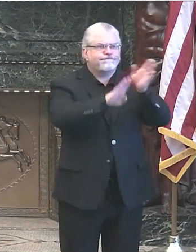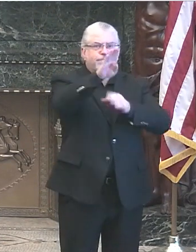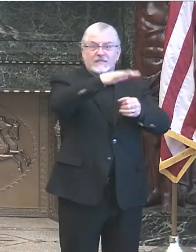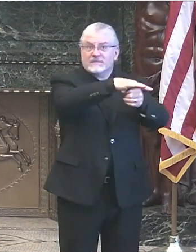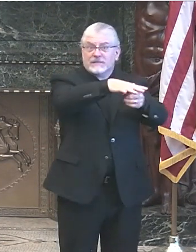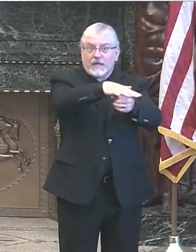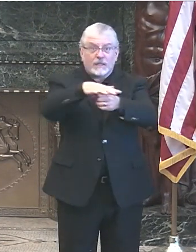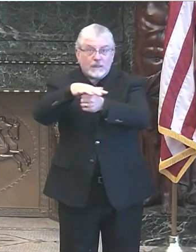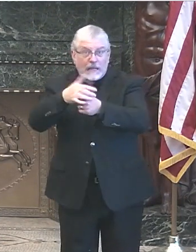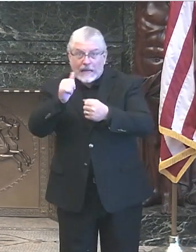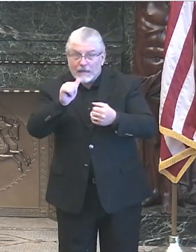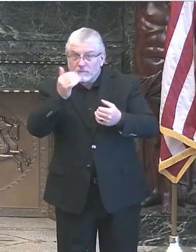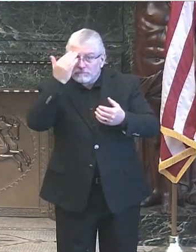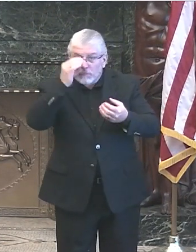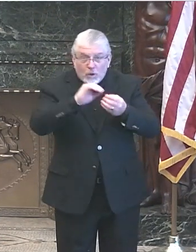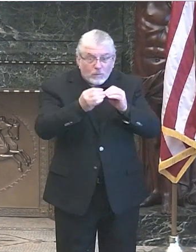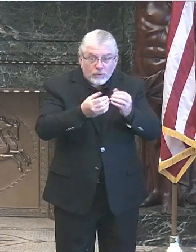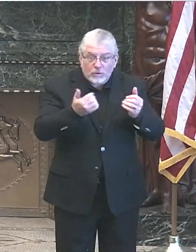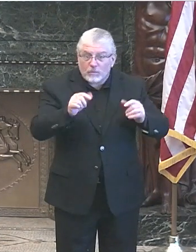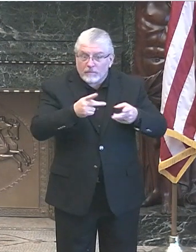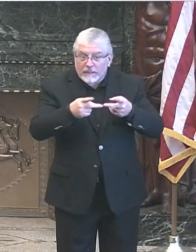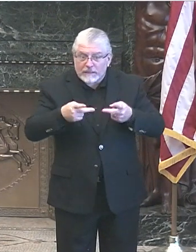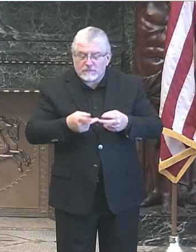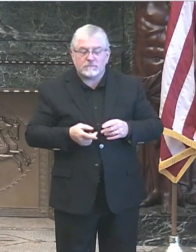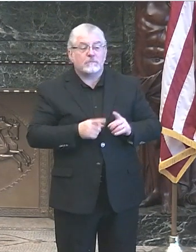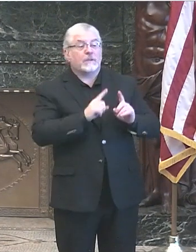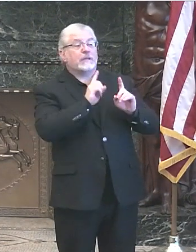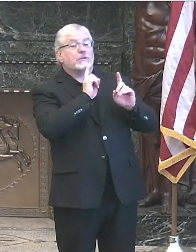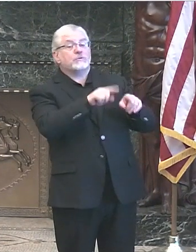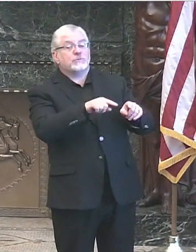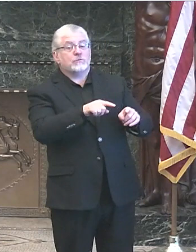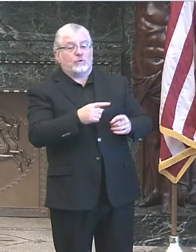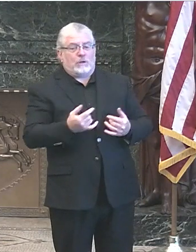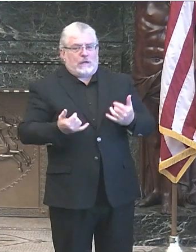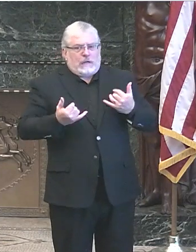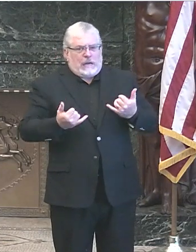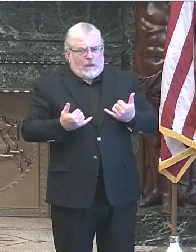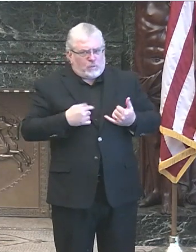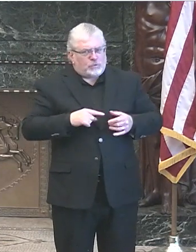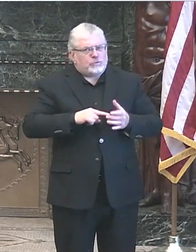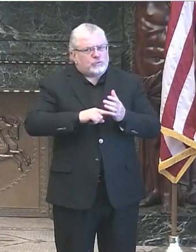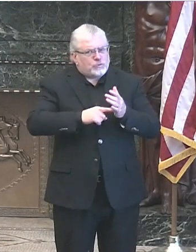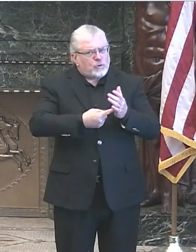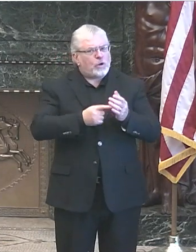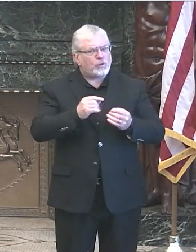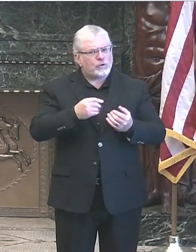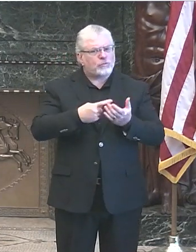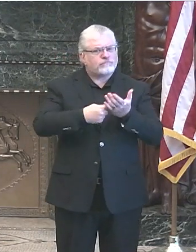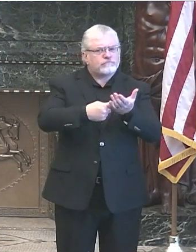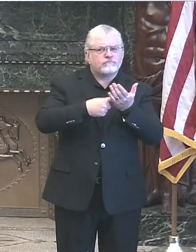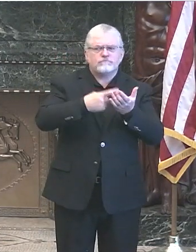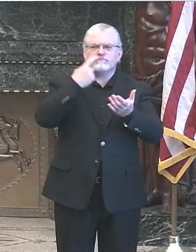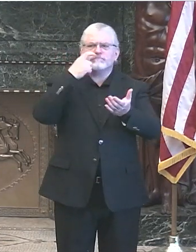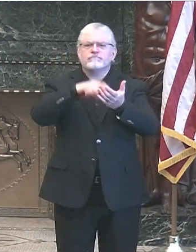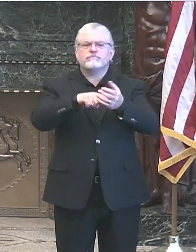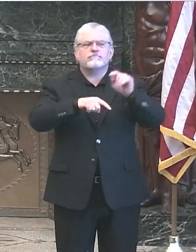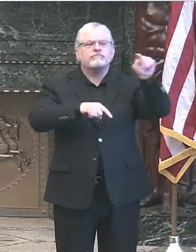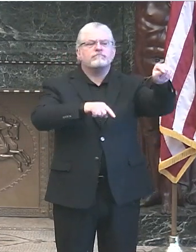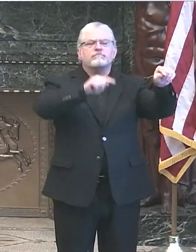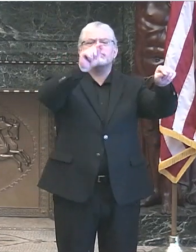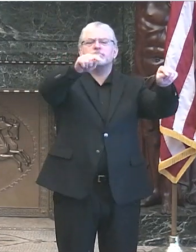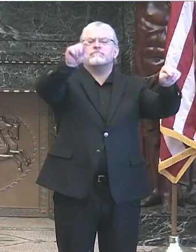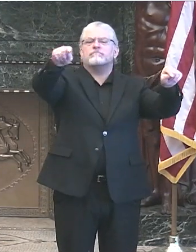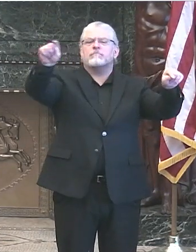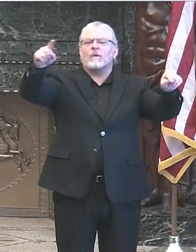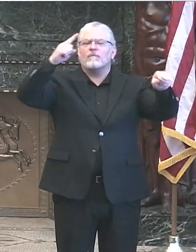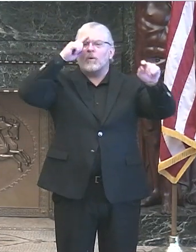Sure. So we're in conversations with a couple of sites for hospital surge capacity,